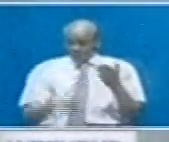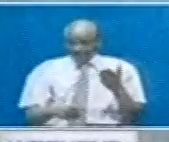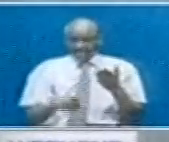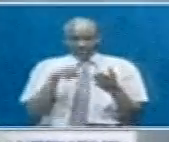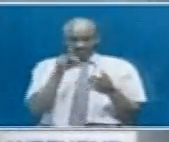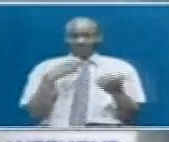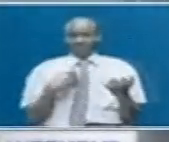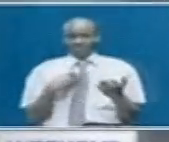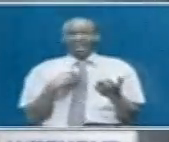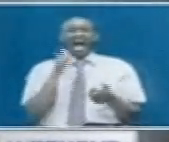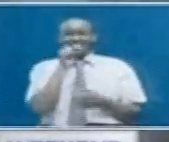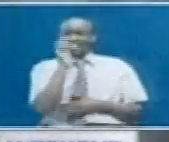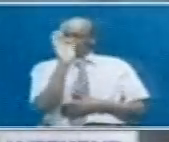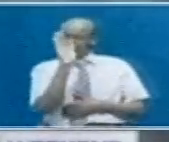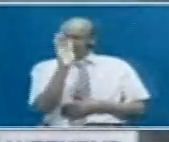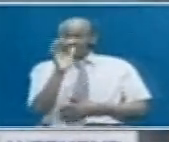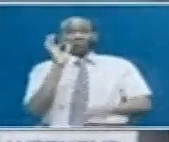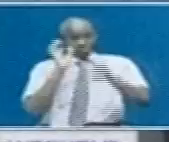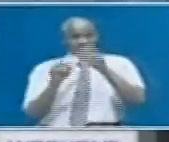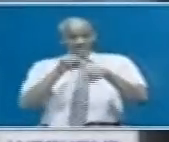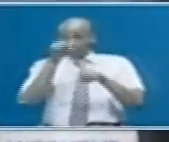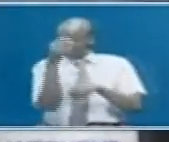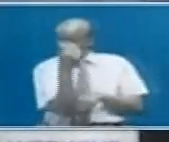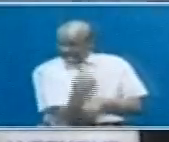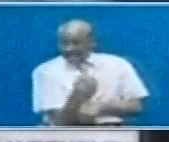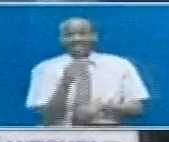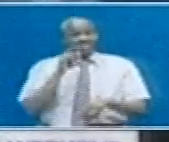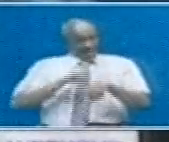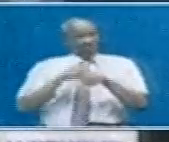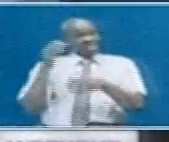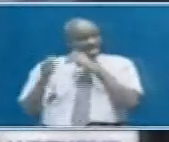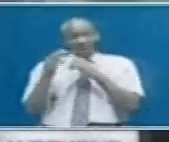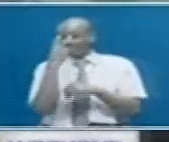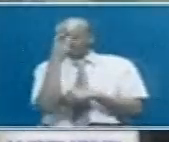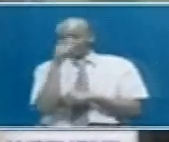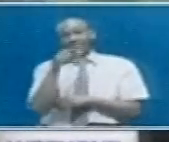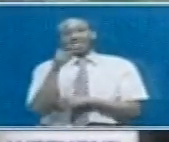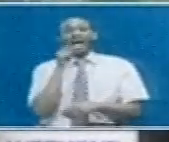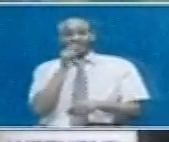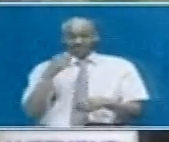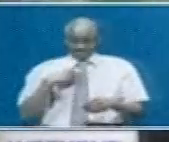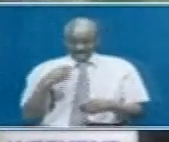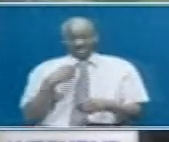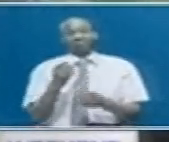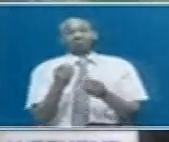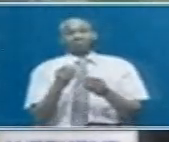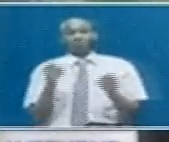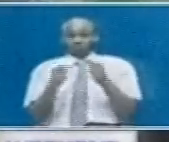aunt too was touched while he was young after neighbors suspected she was a witch. Nilikuwa na ubiri kule